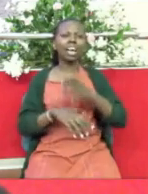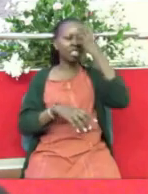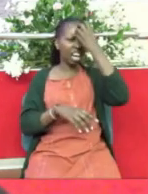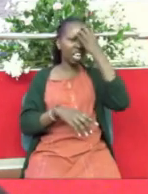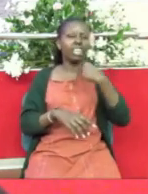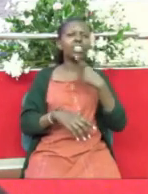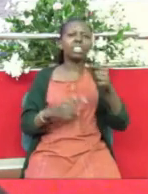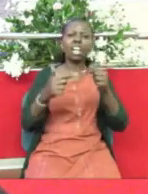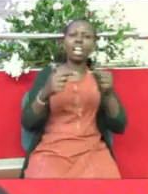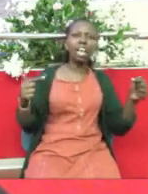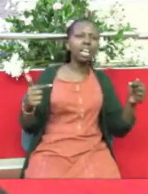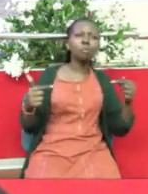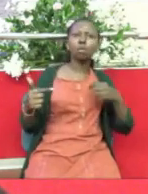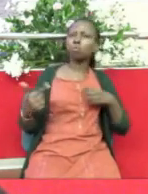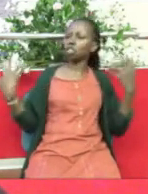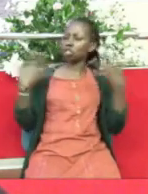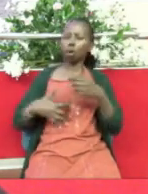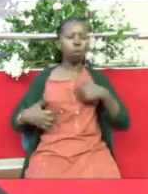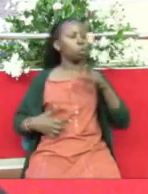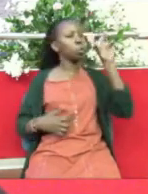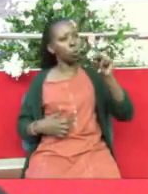to continue marrying me. It's time